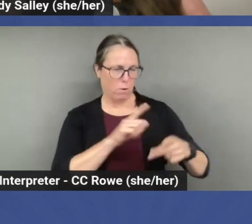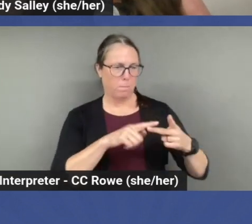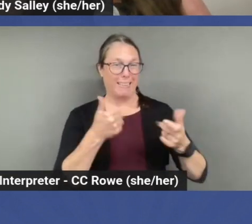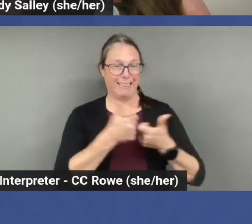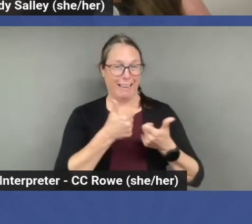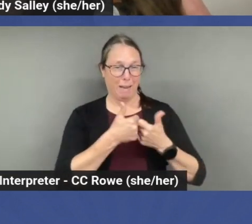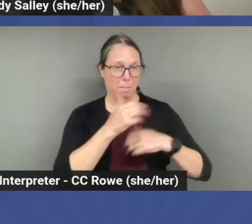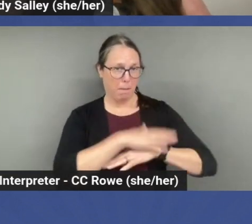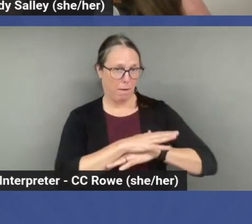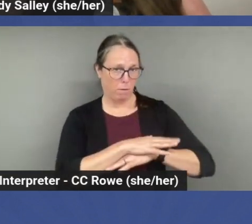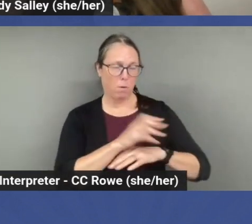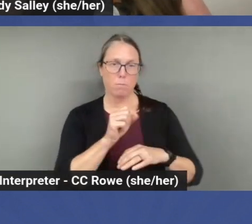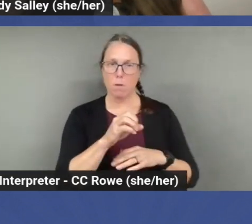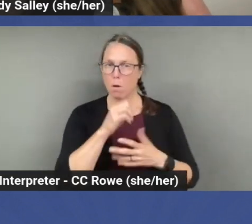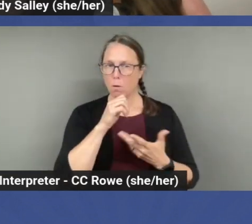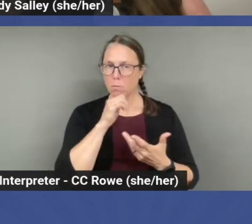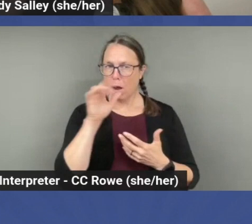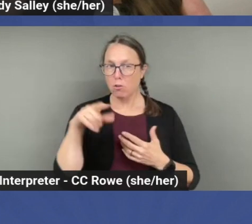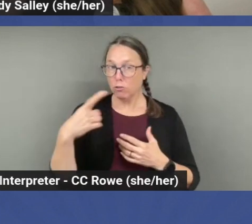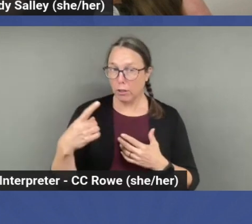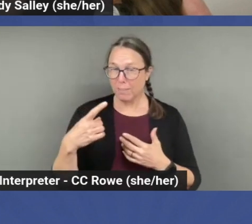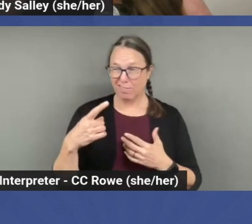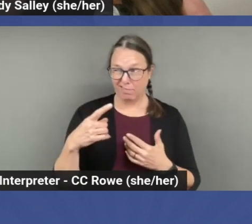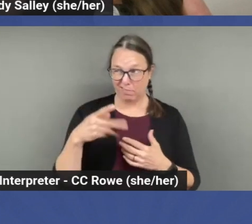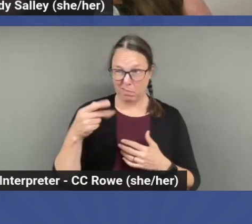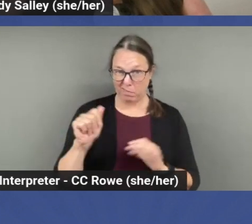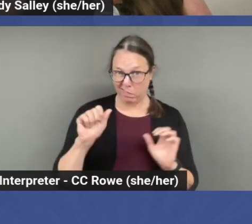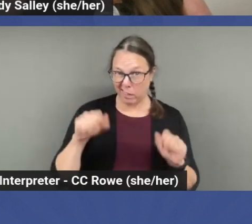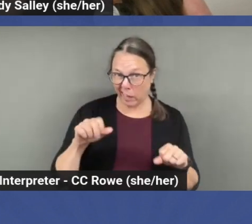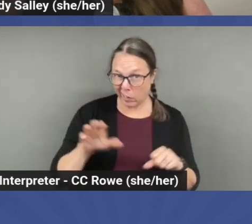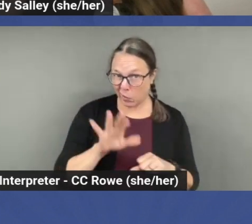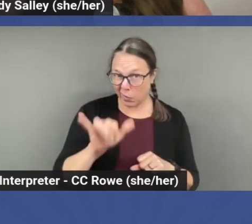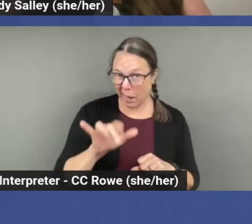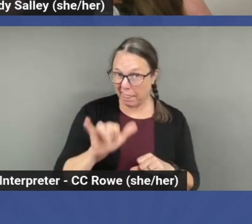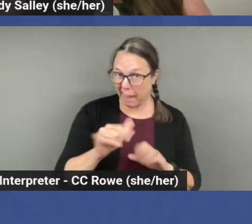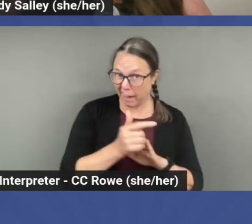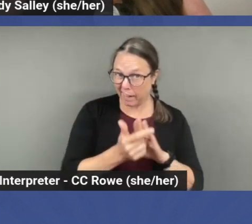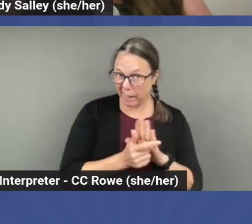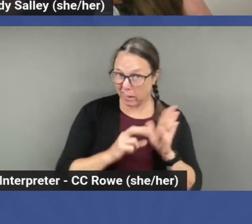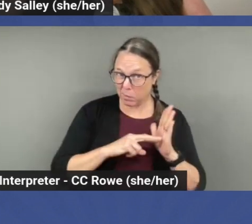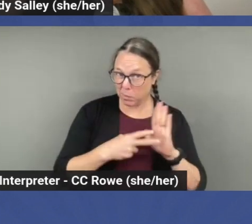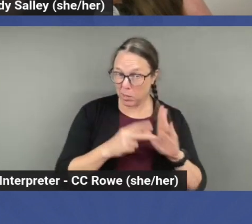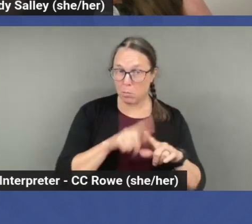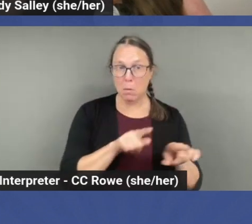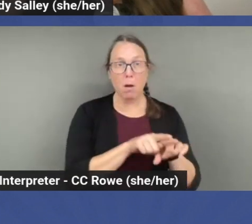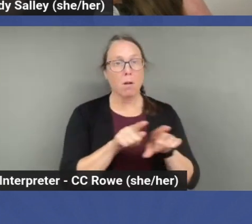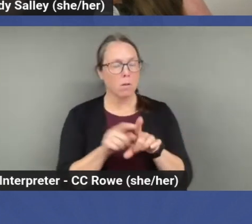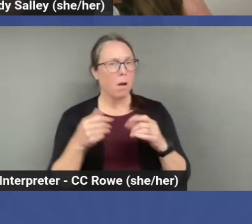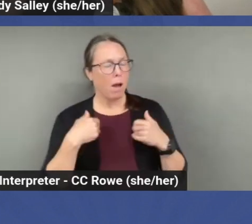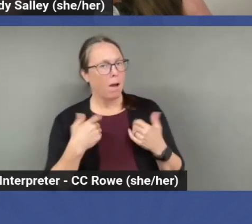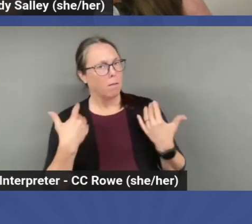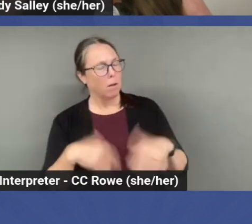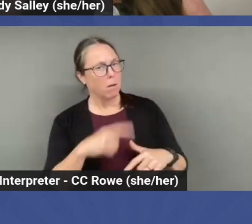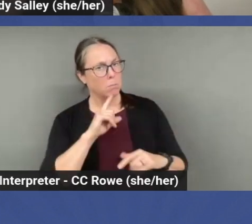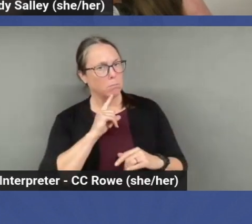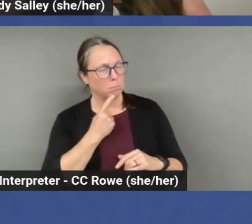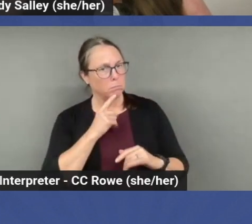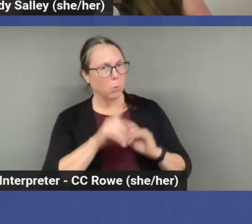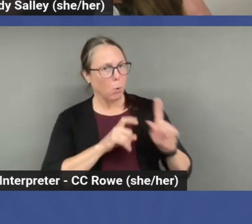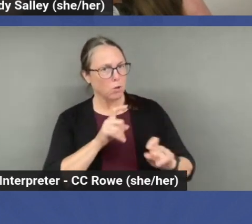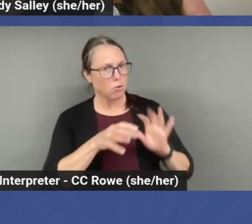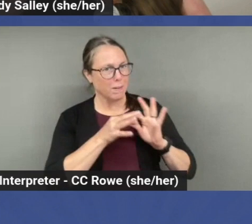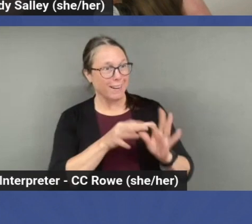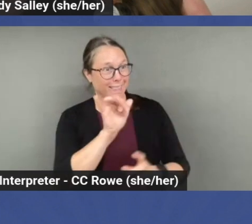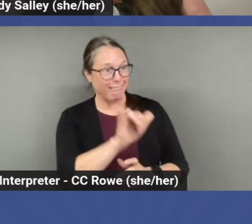legal implication of can Pennsylvania even do that? There were some, serious questions about that, and then